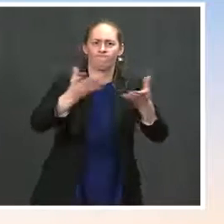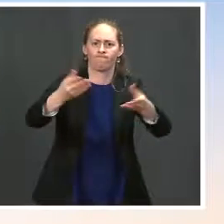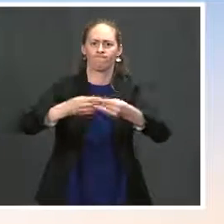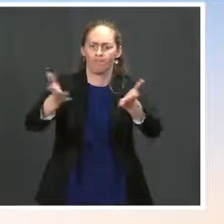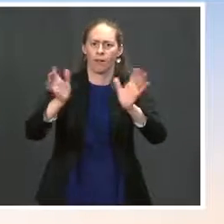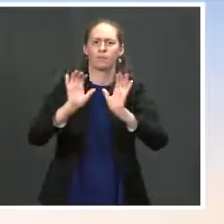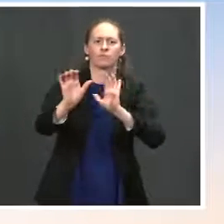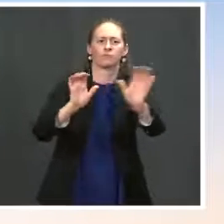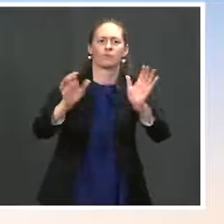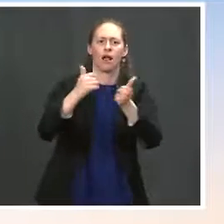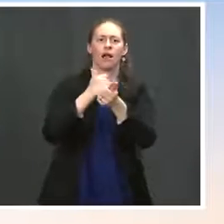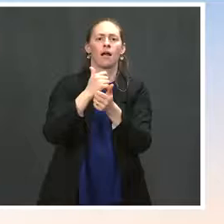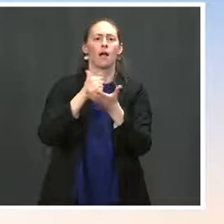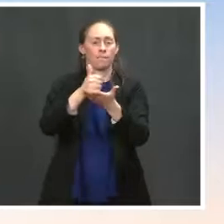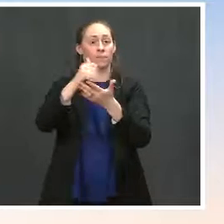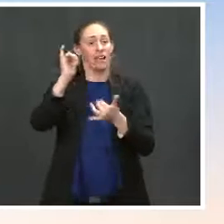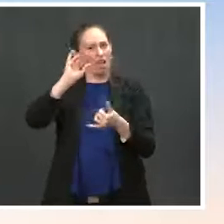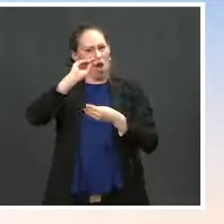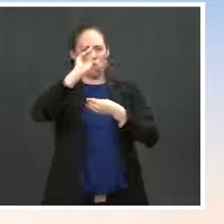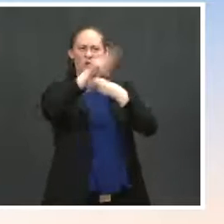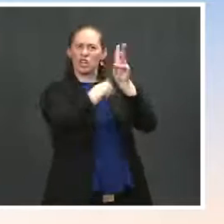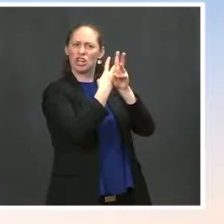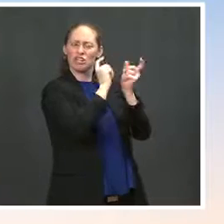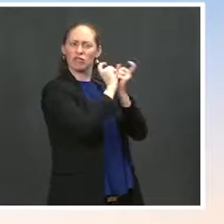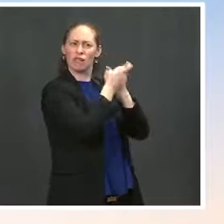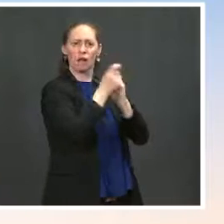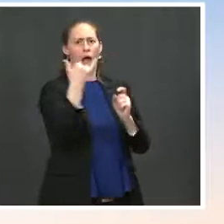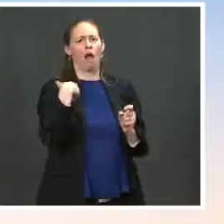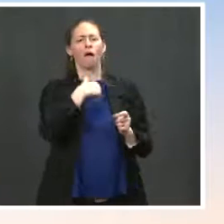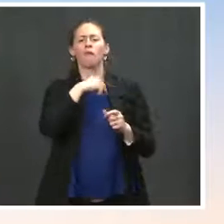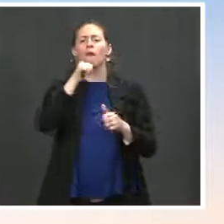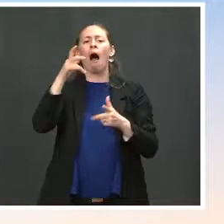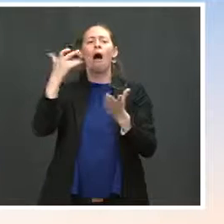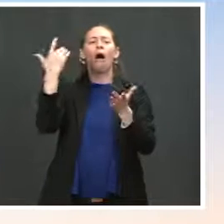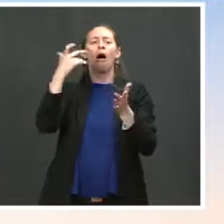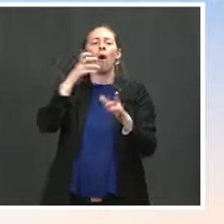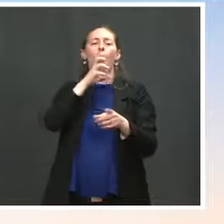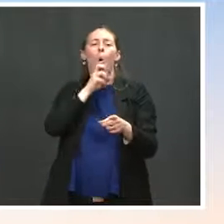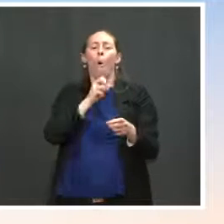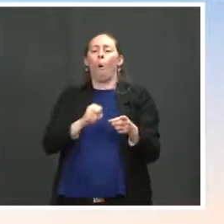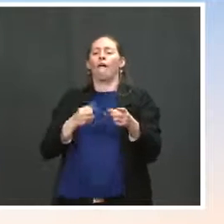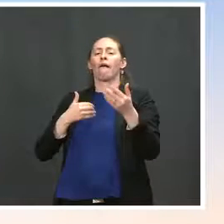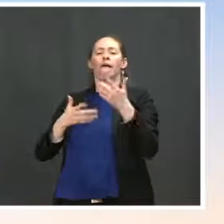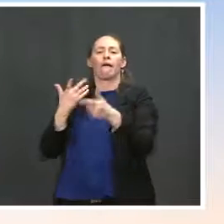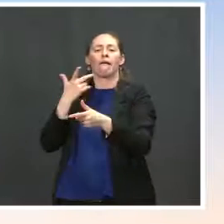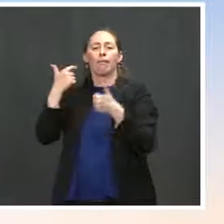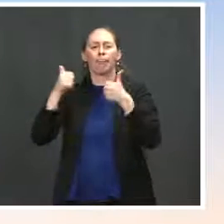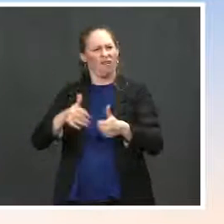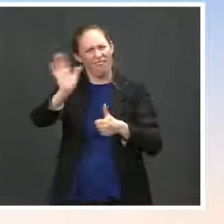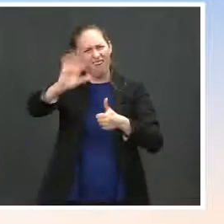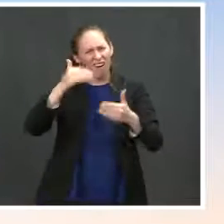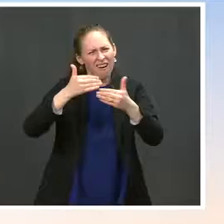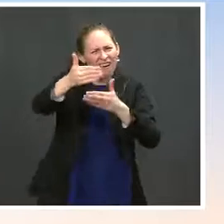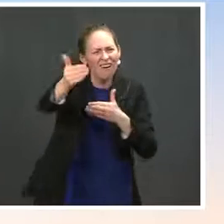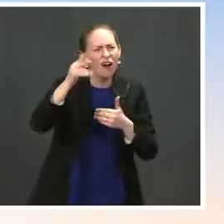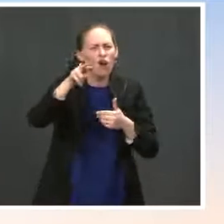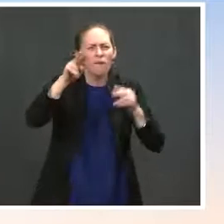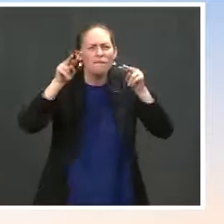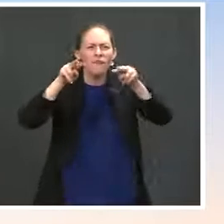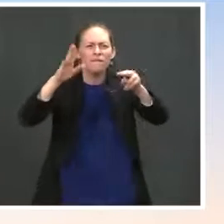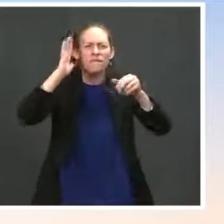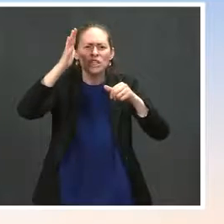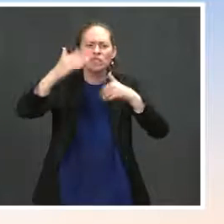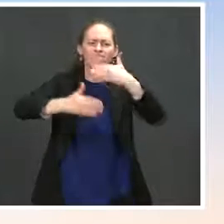is changing. It's not going backwards. It is moving forward. And the exciting thing about this is that this plan has